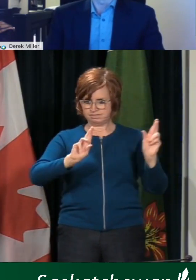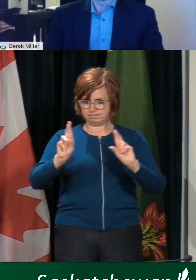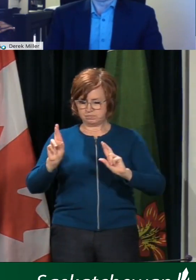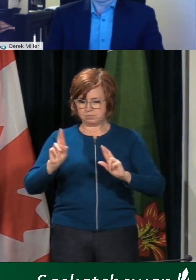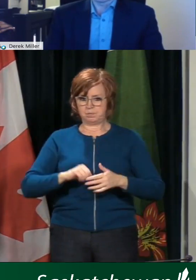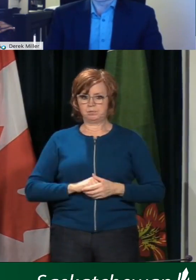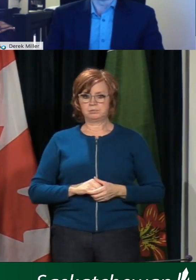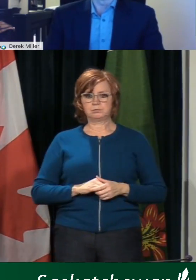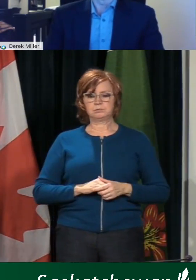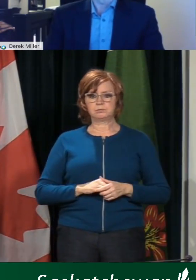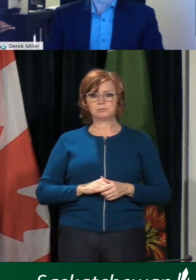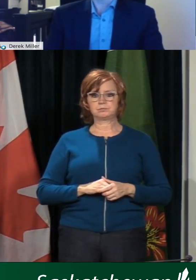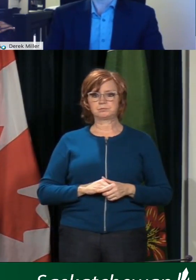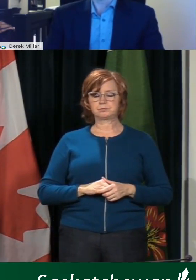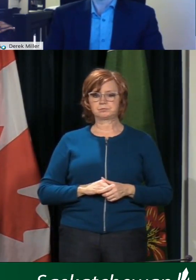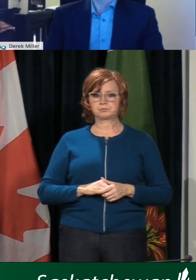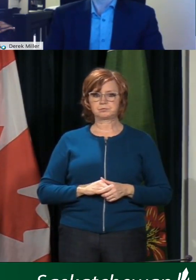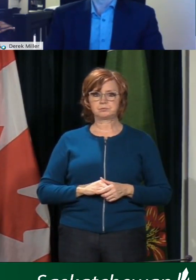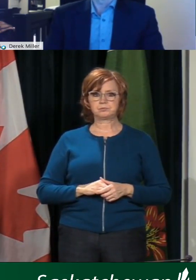this new information.